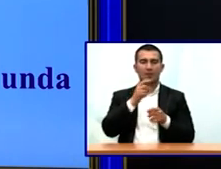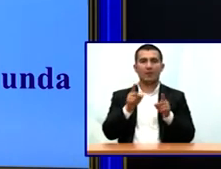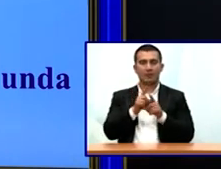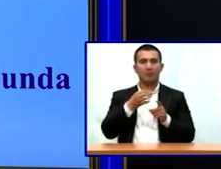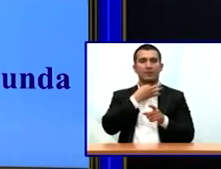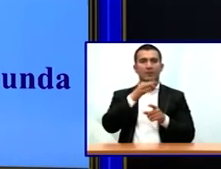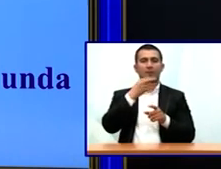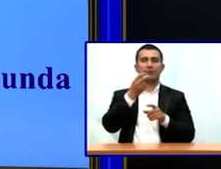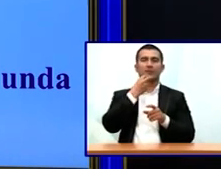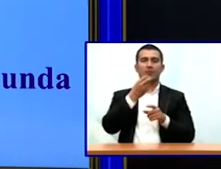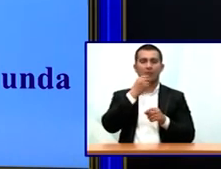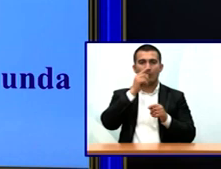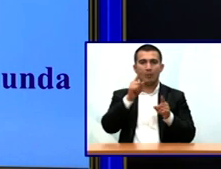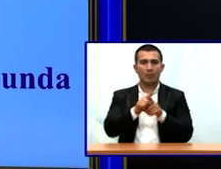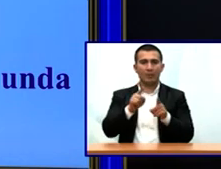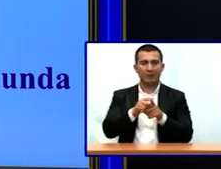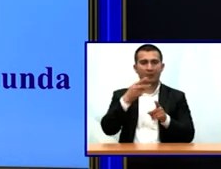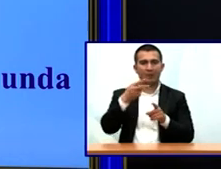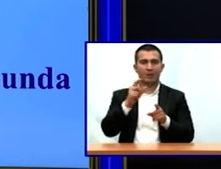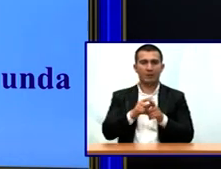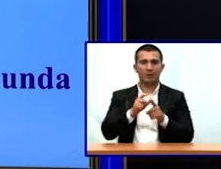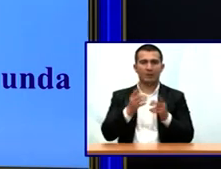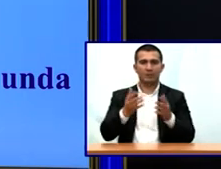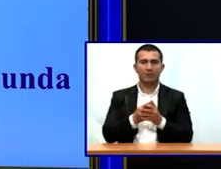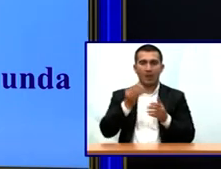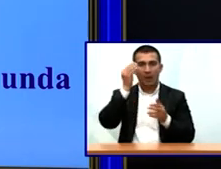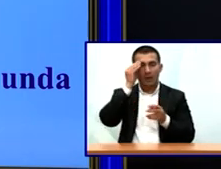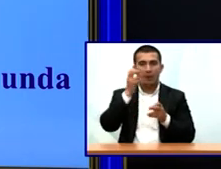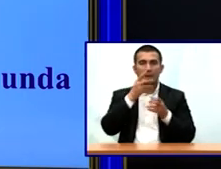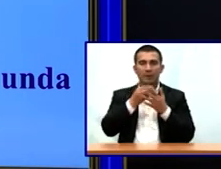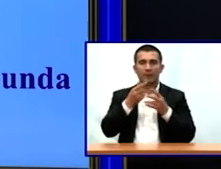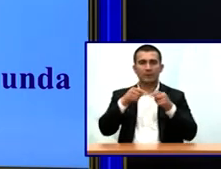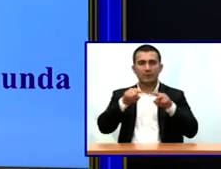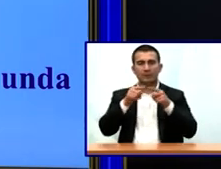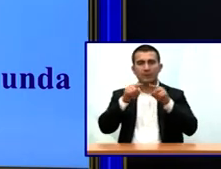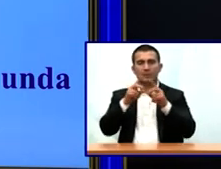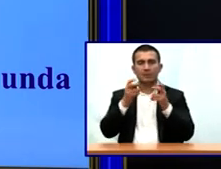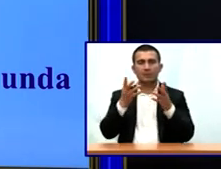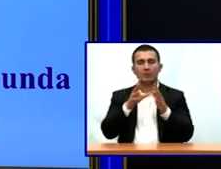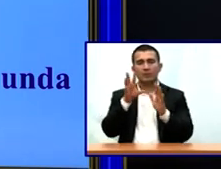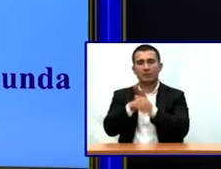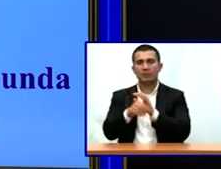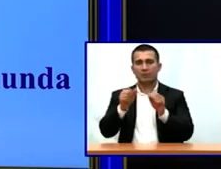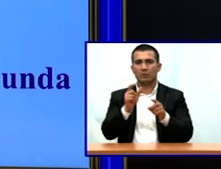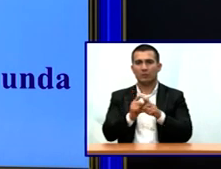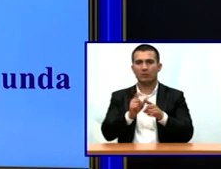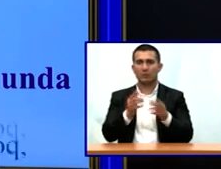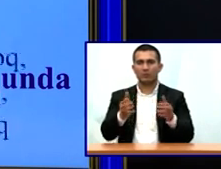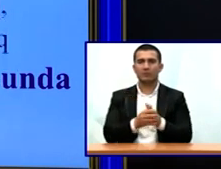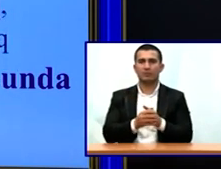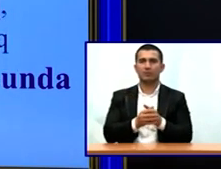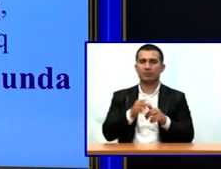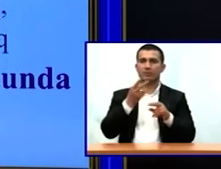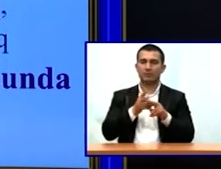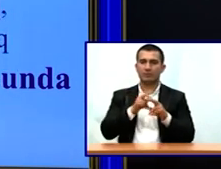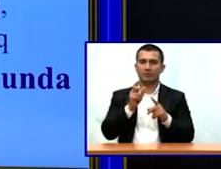xanda otmoq so'zlari. Xo'sh, endi salbiy ma'nolariga qaysi so'zlarni kiritamiz? Demak,